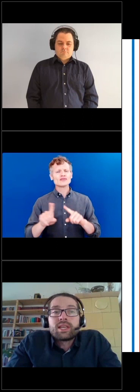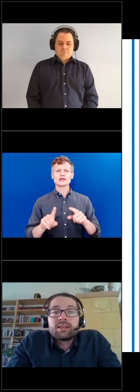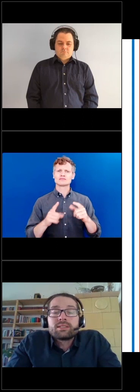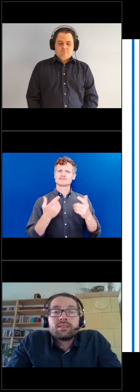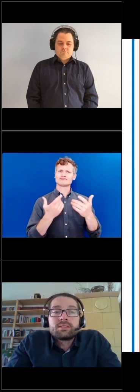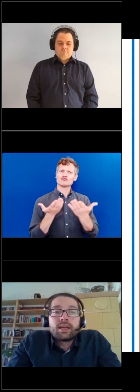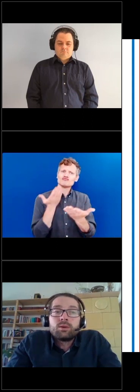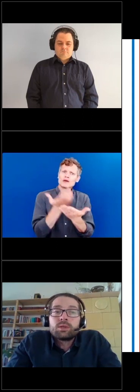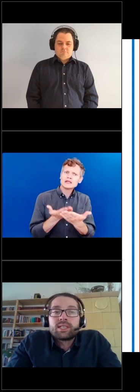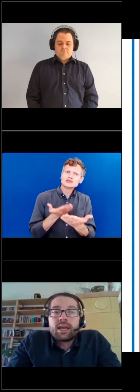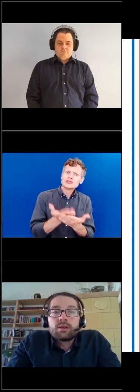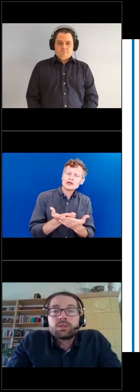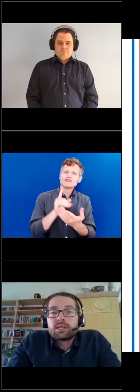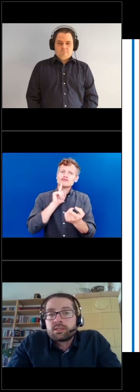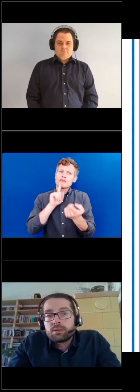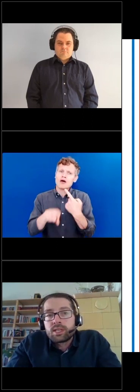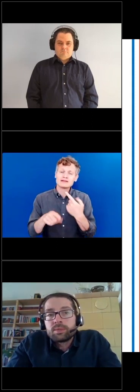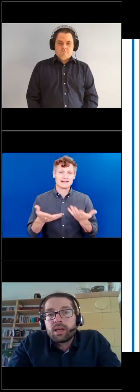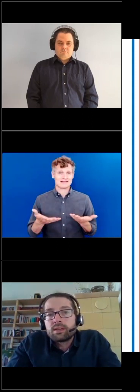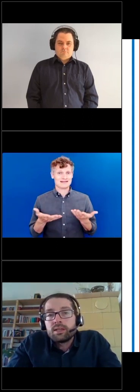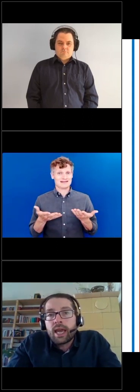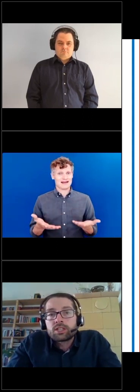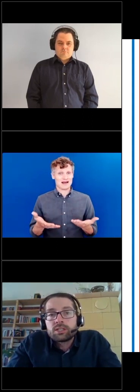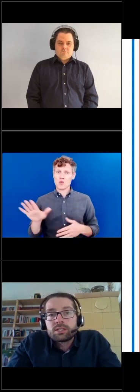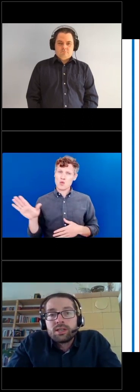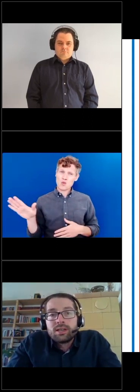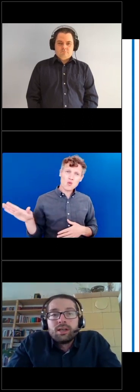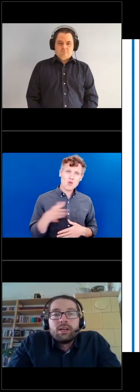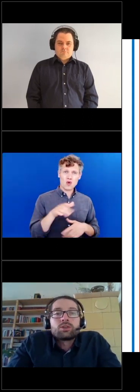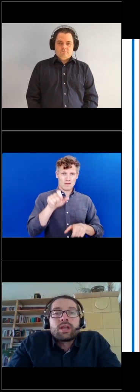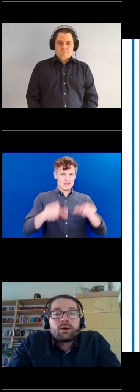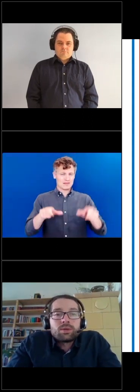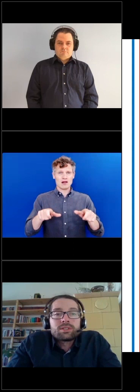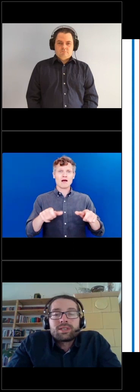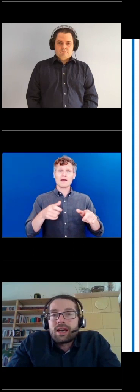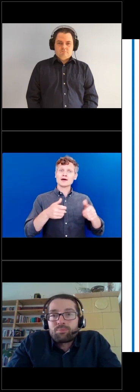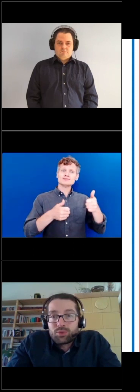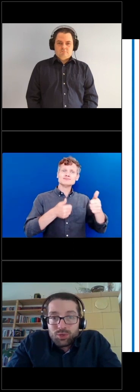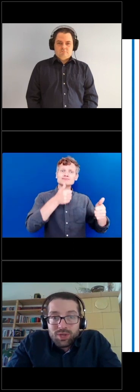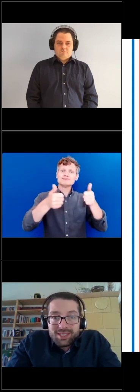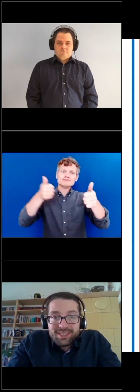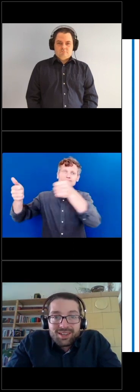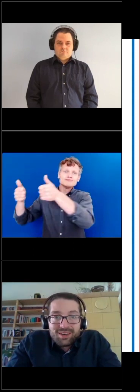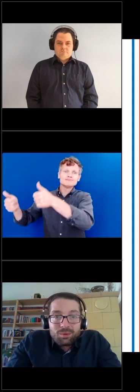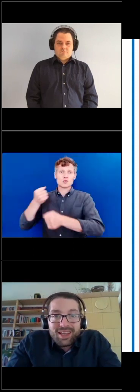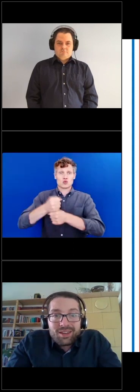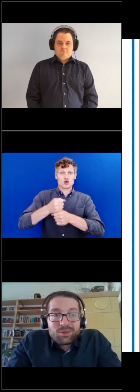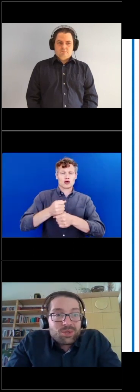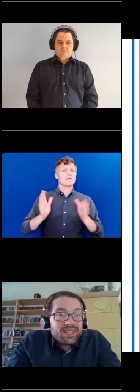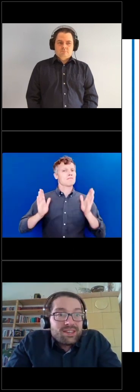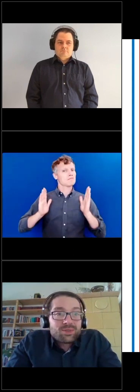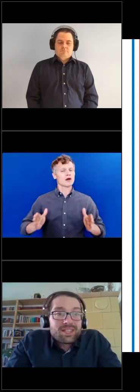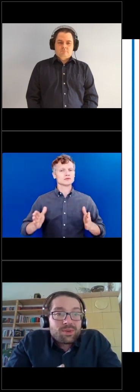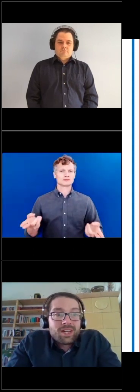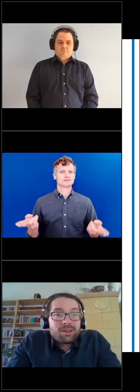all stakeholders take those necessary steps and key actions. So now it is up to you guys. We would like you